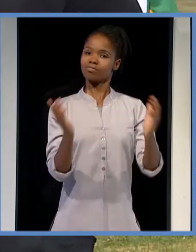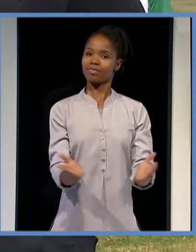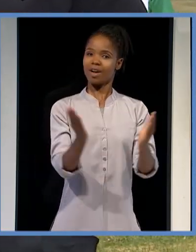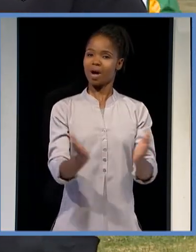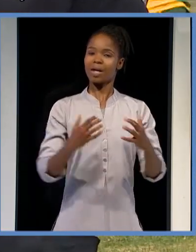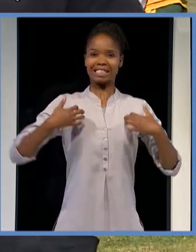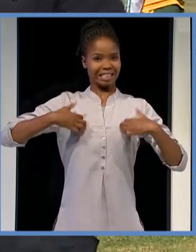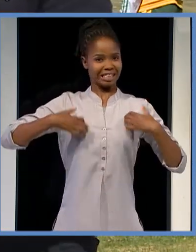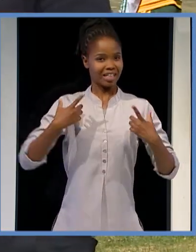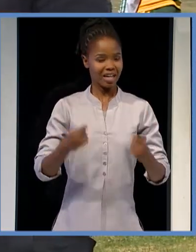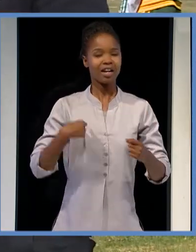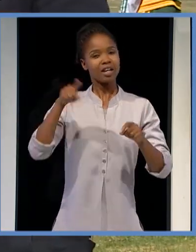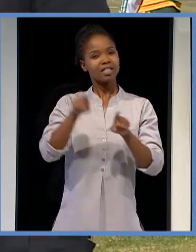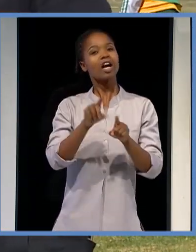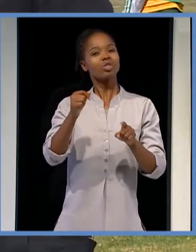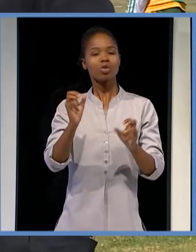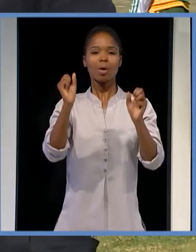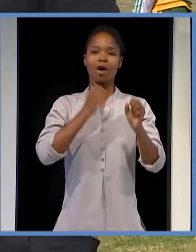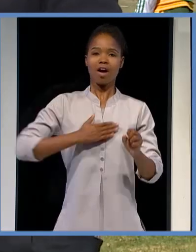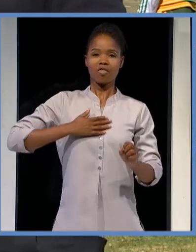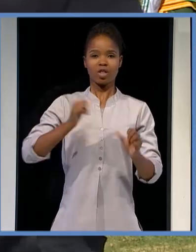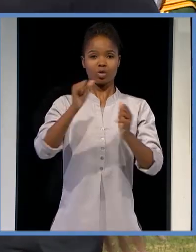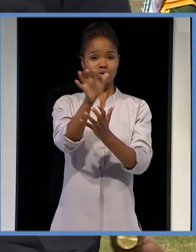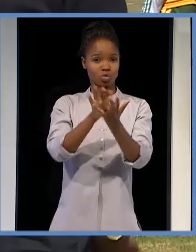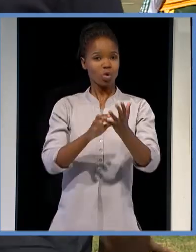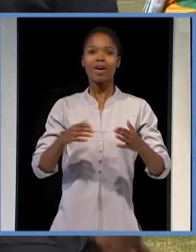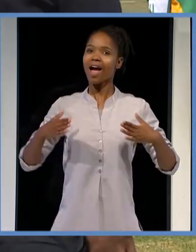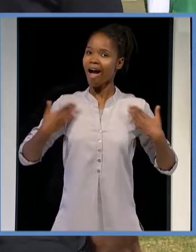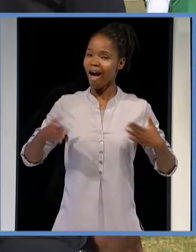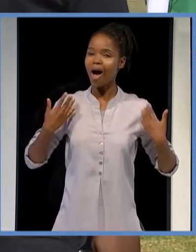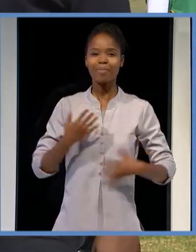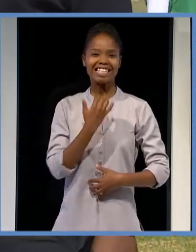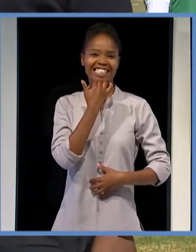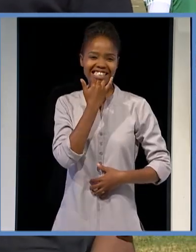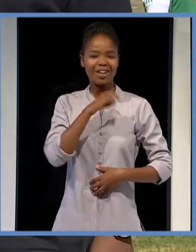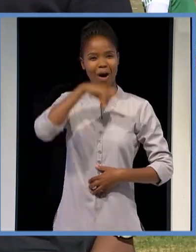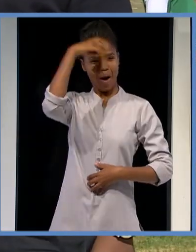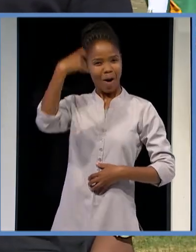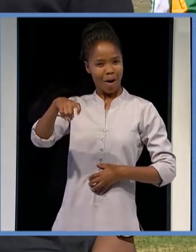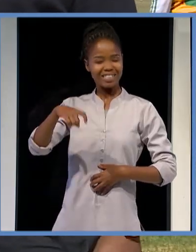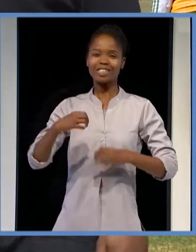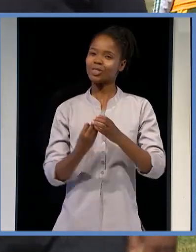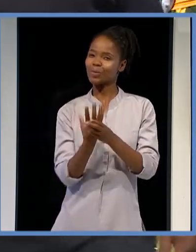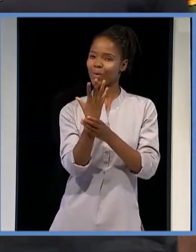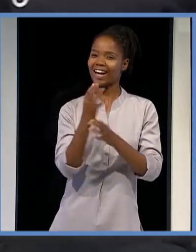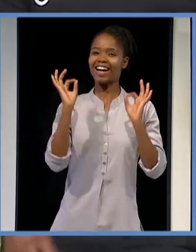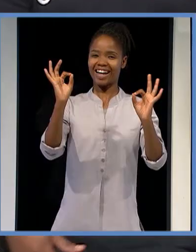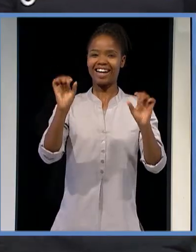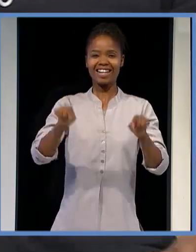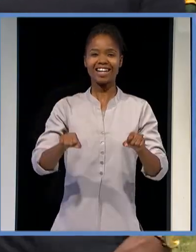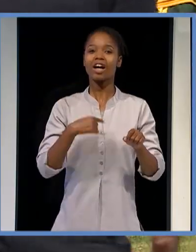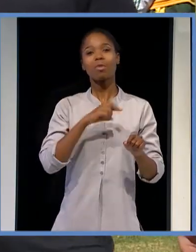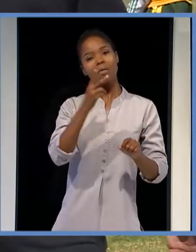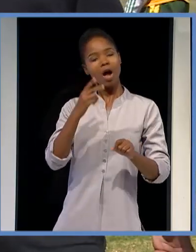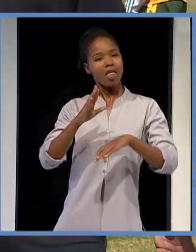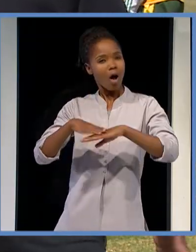going to leave you right now. I'm going to look for a feel-good story because we are happy. We are outdoors. It's spring. It has sprung. Exactly. Let me go look